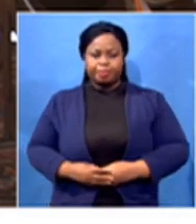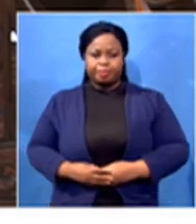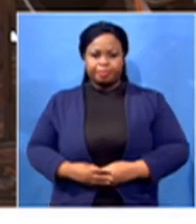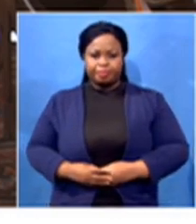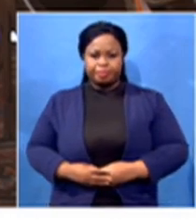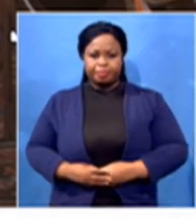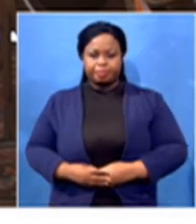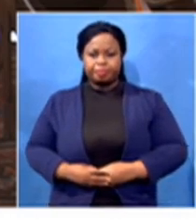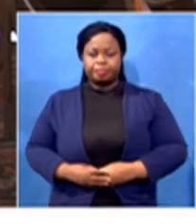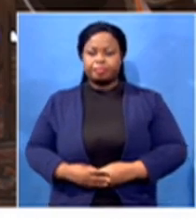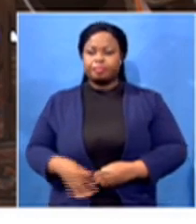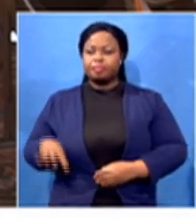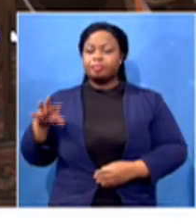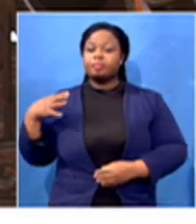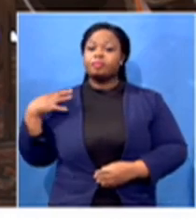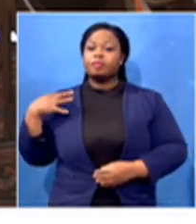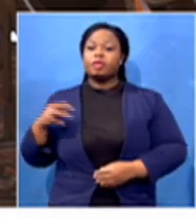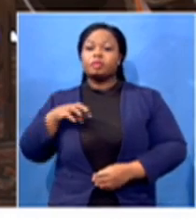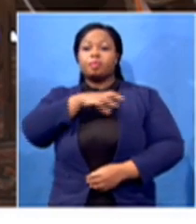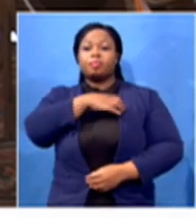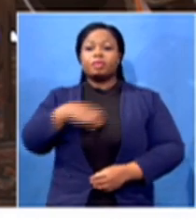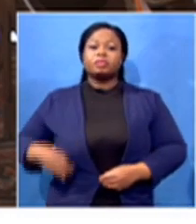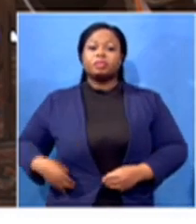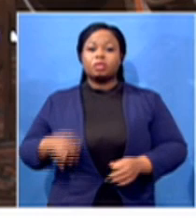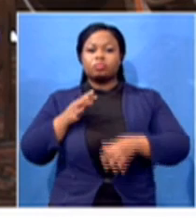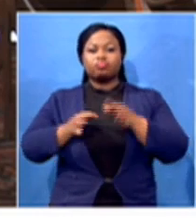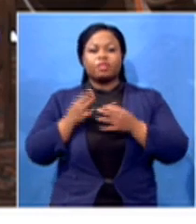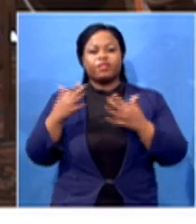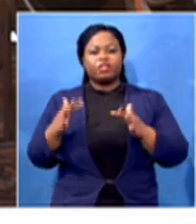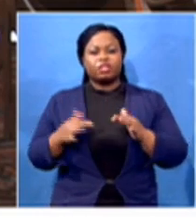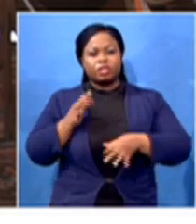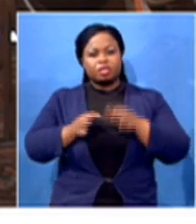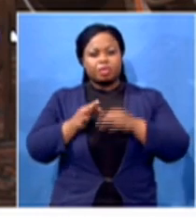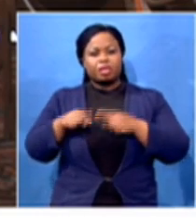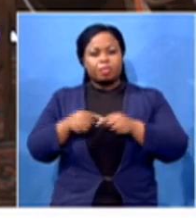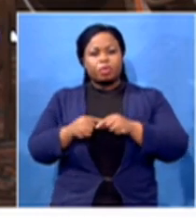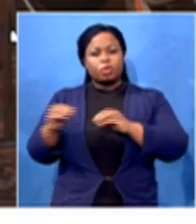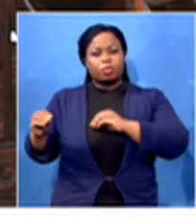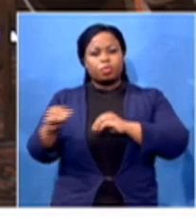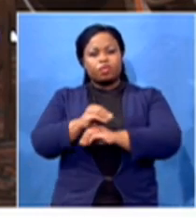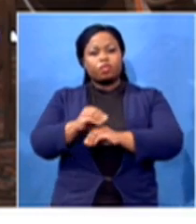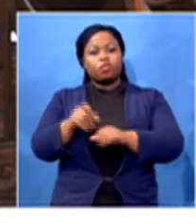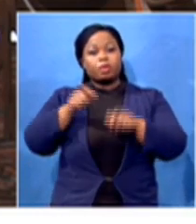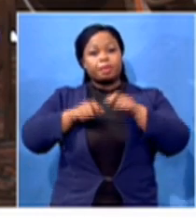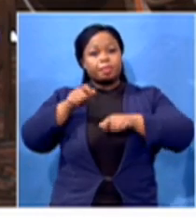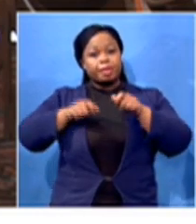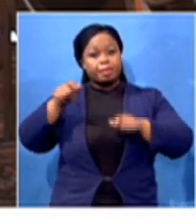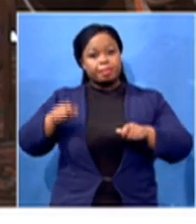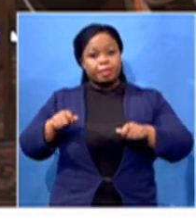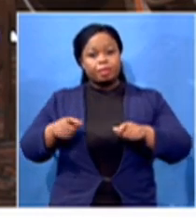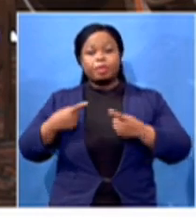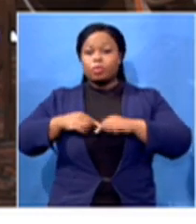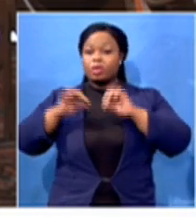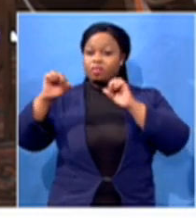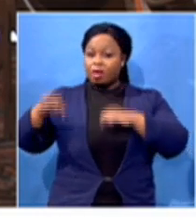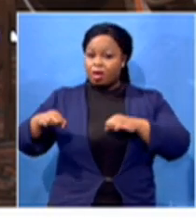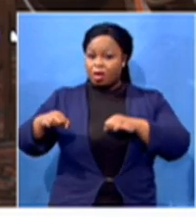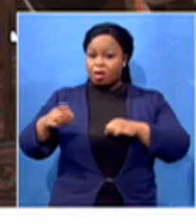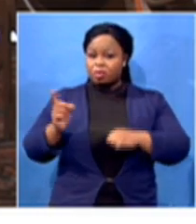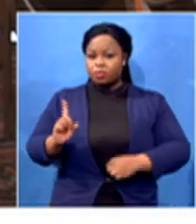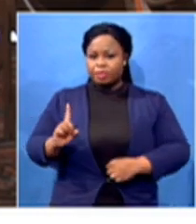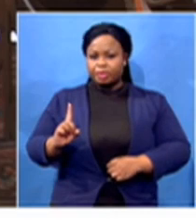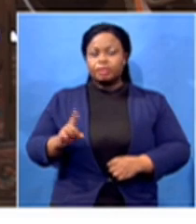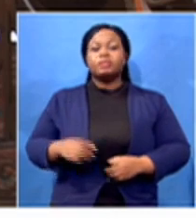Mr. President has already dealt with the issue of movement of the people. What we have agreed essentially